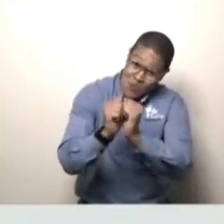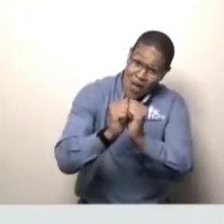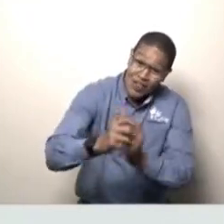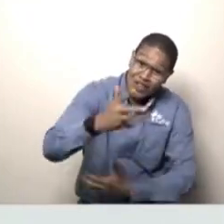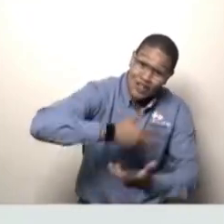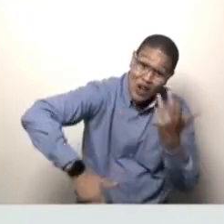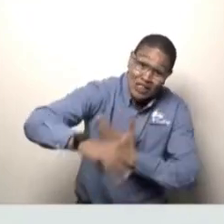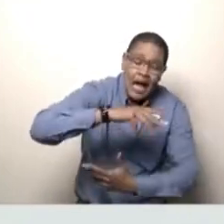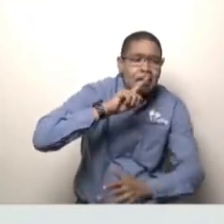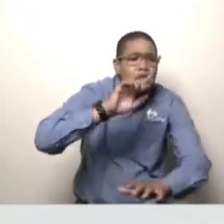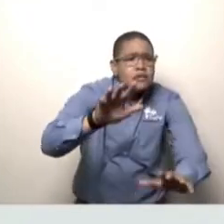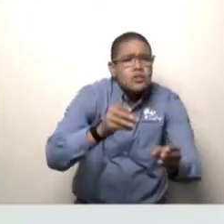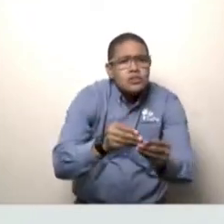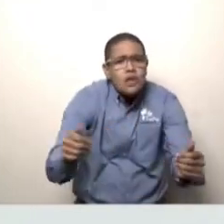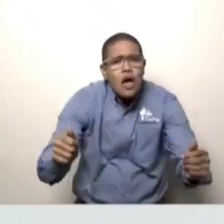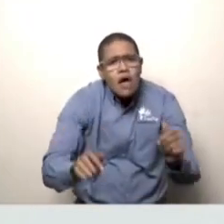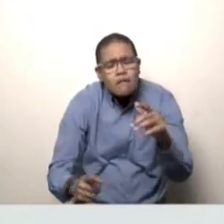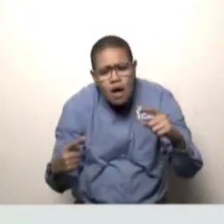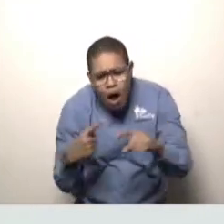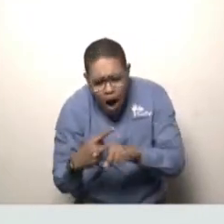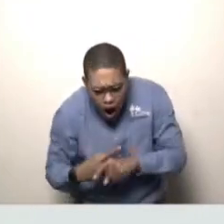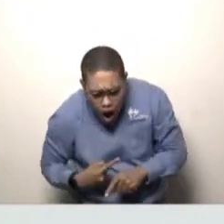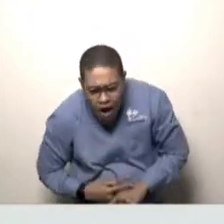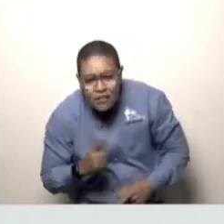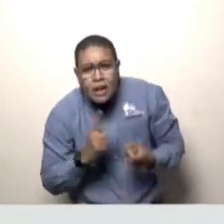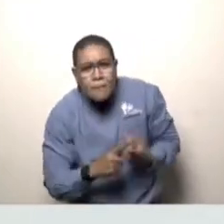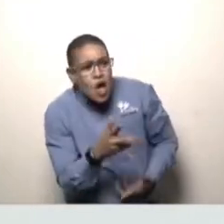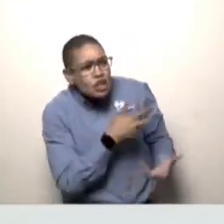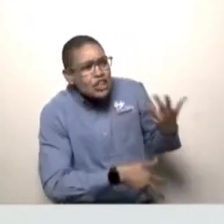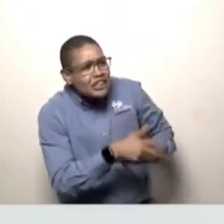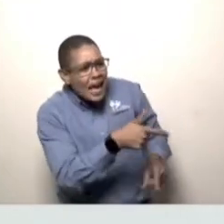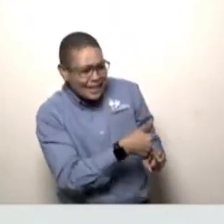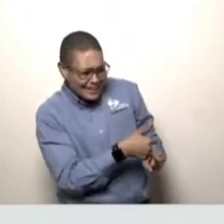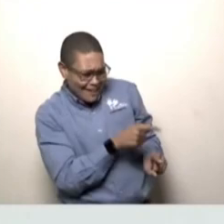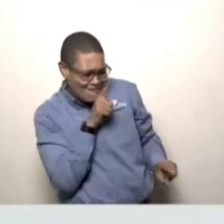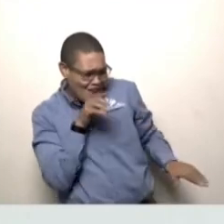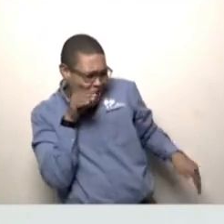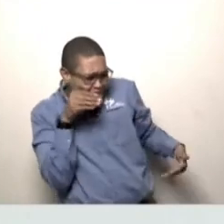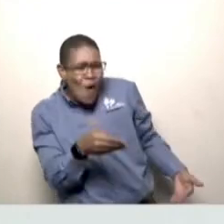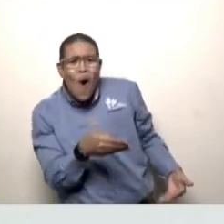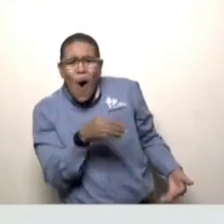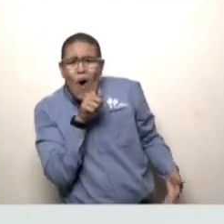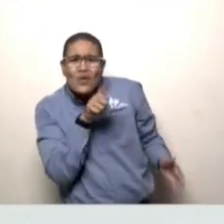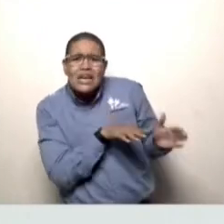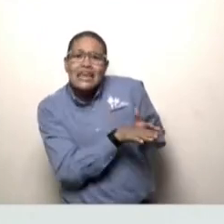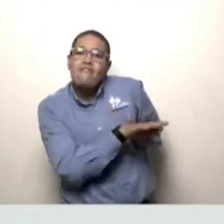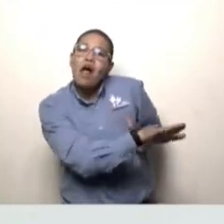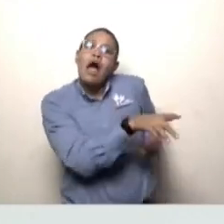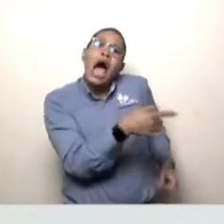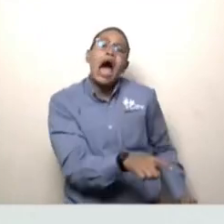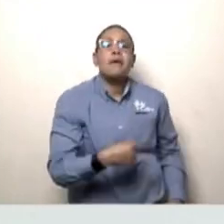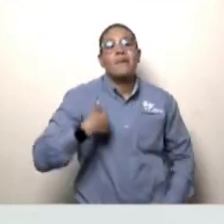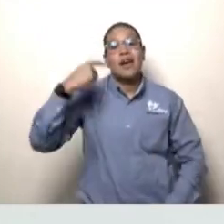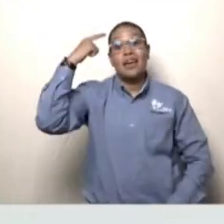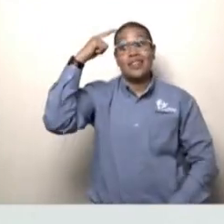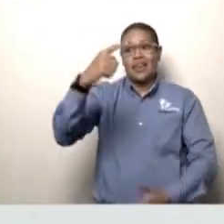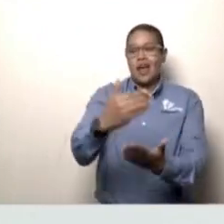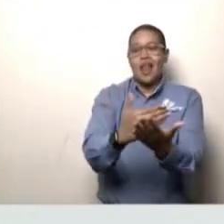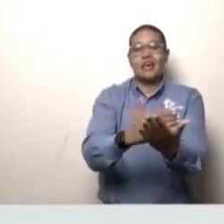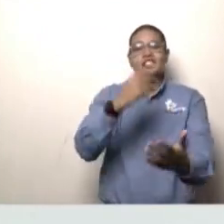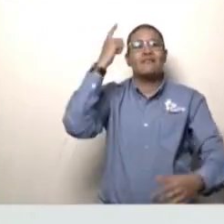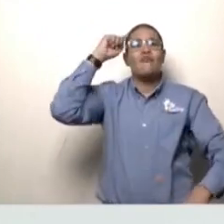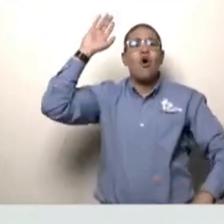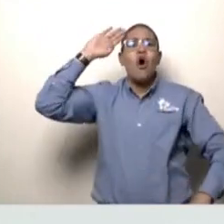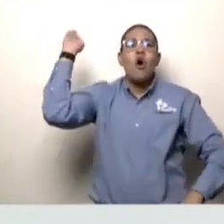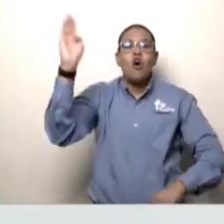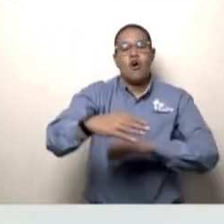society to resolve conflict and get the society singularly focused on development, I think that is a lesson for